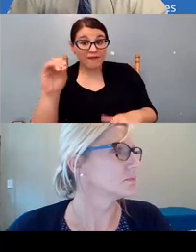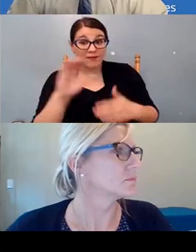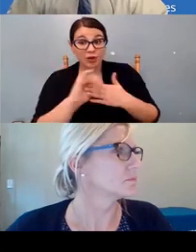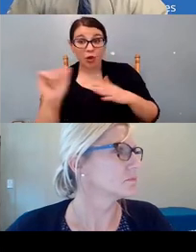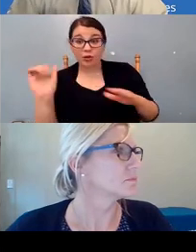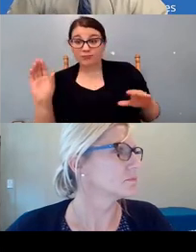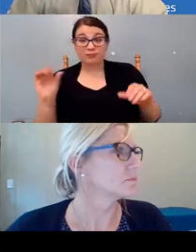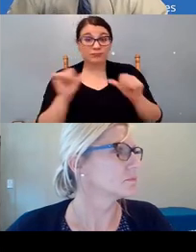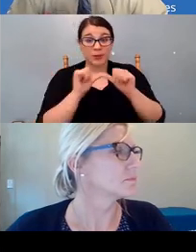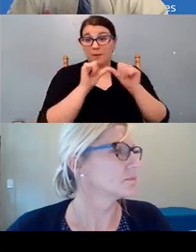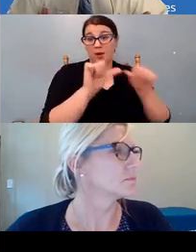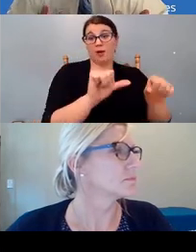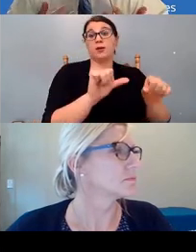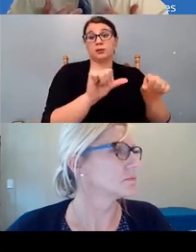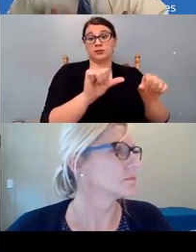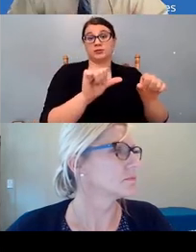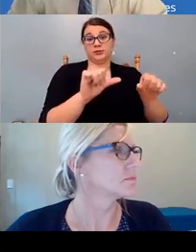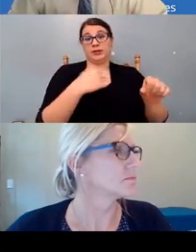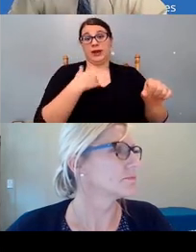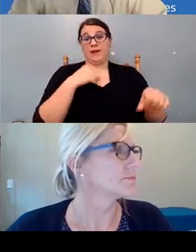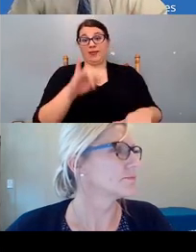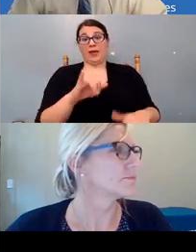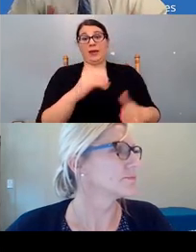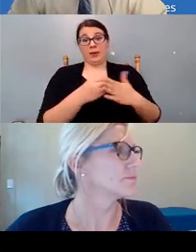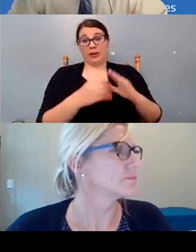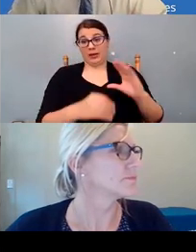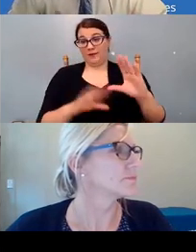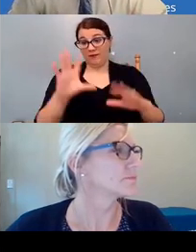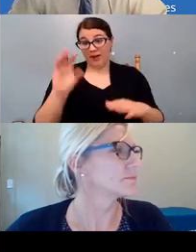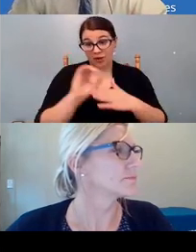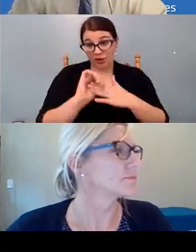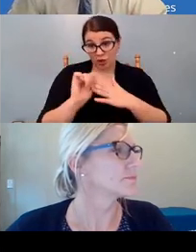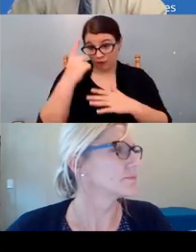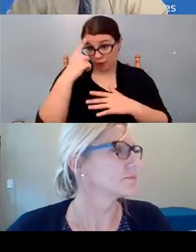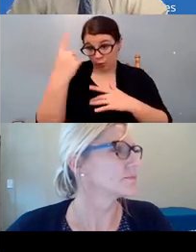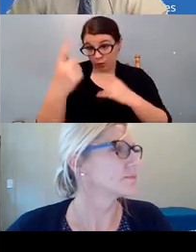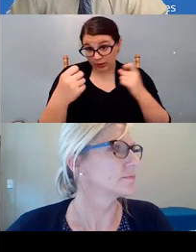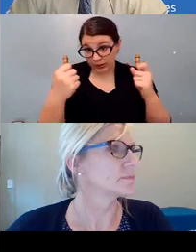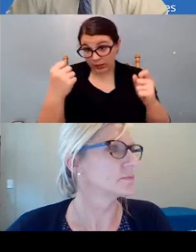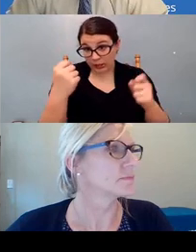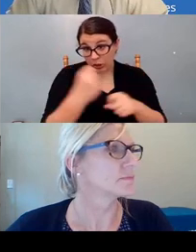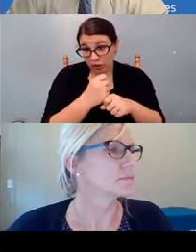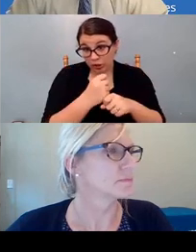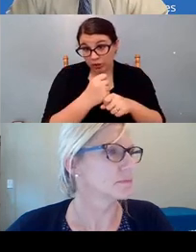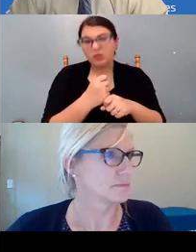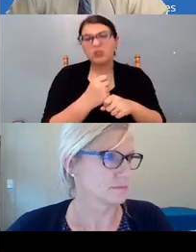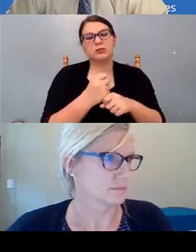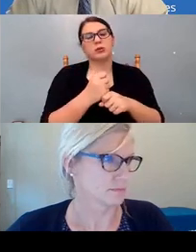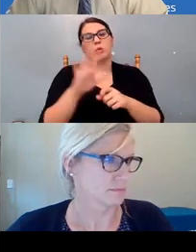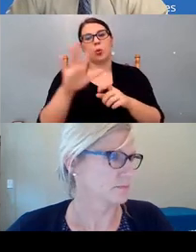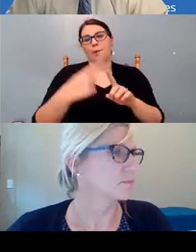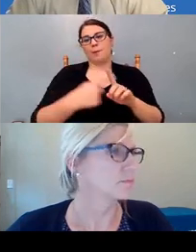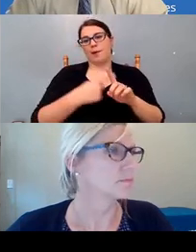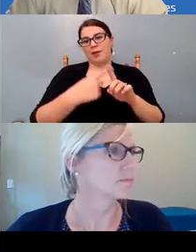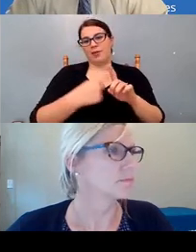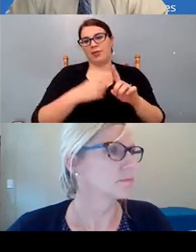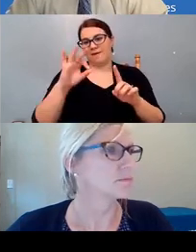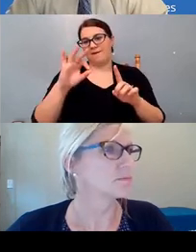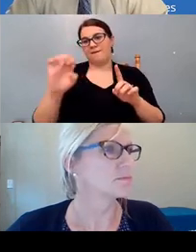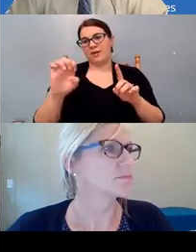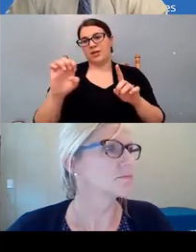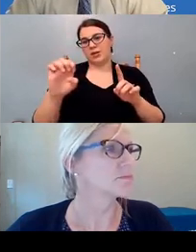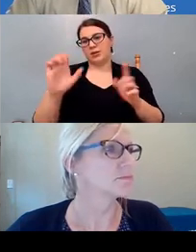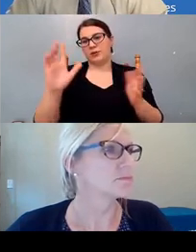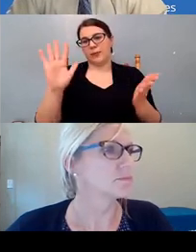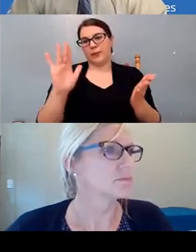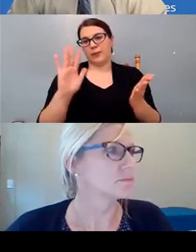account, you know, for a whole entire year, you're at least going to be covered on your monthly fees there. Now,